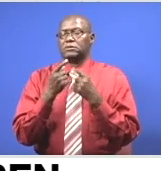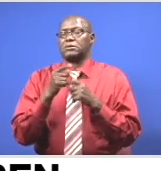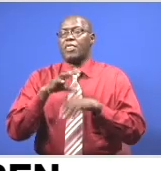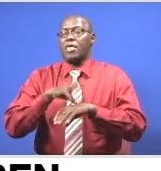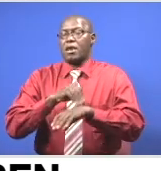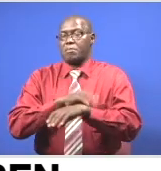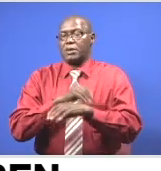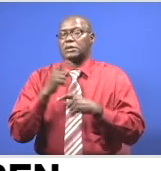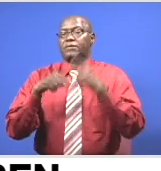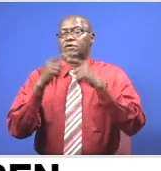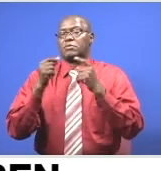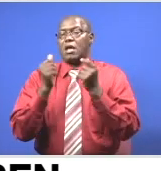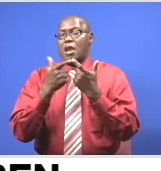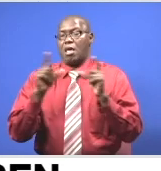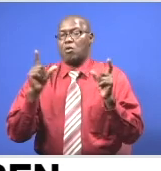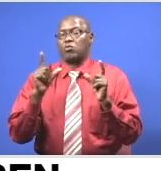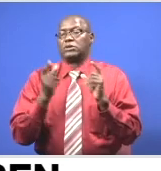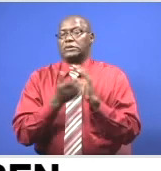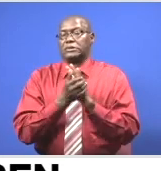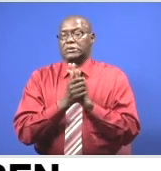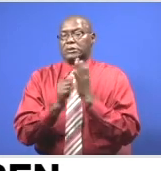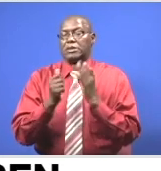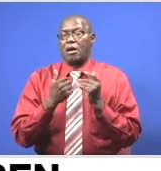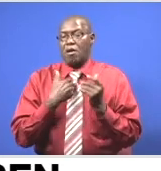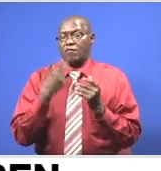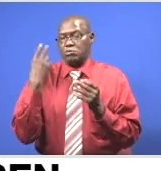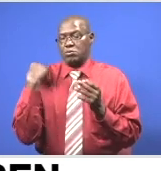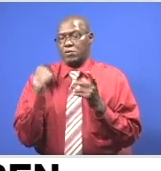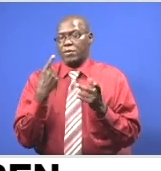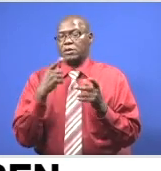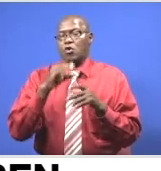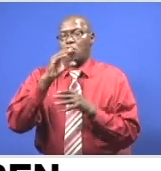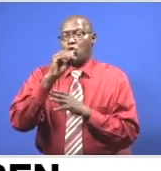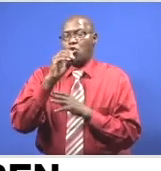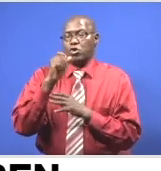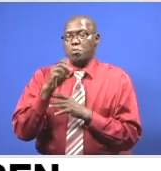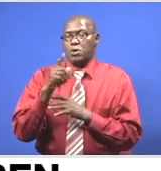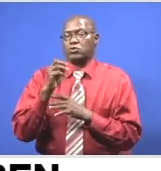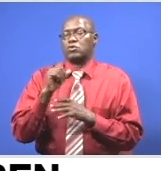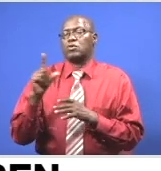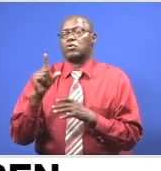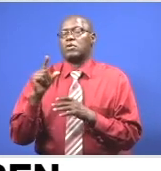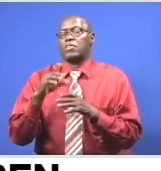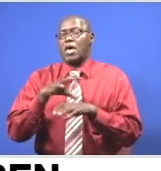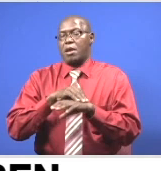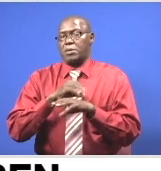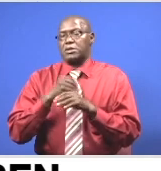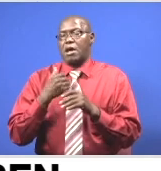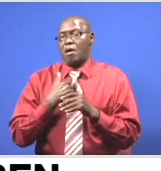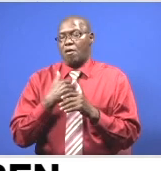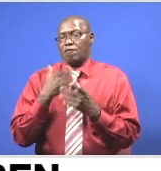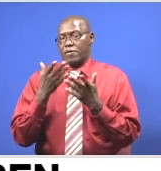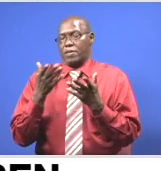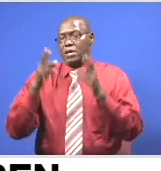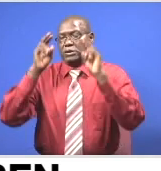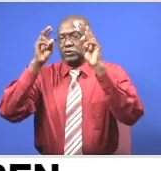language skills. An occupational therapist has a role to play when it comes to issues to